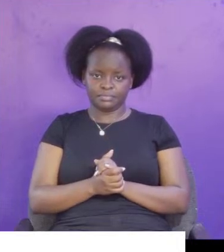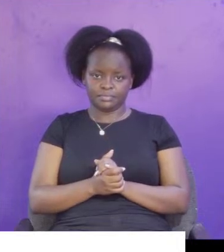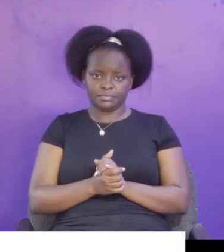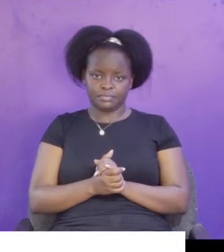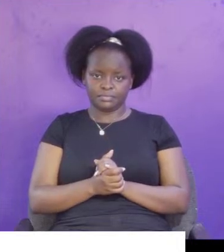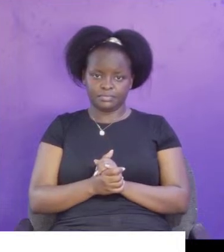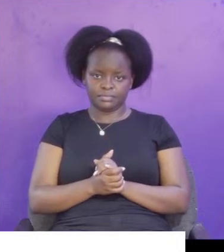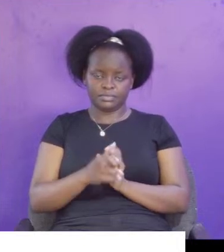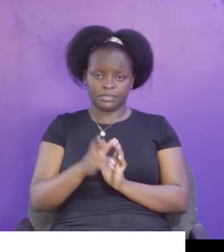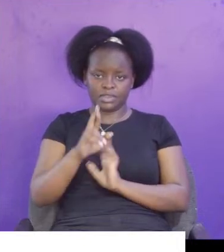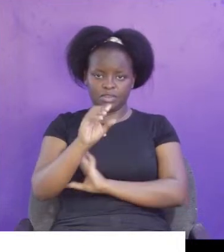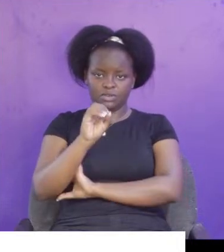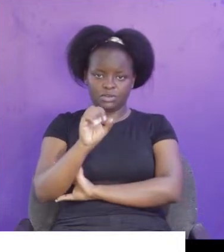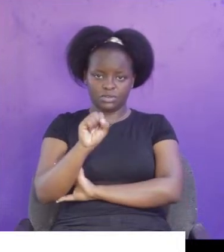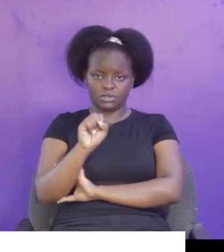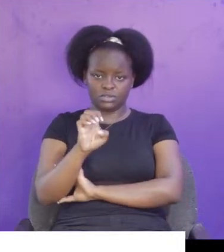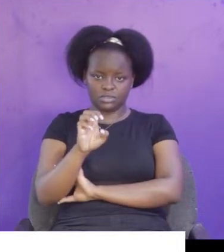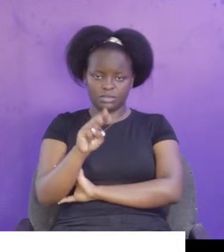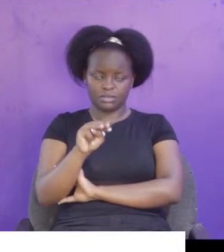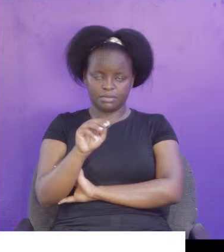Rosemary,